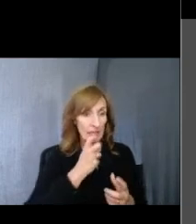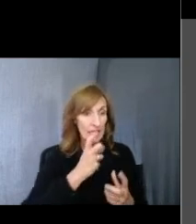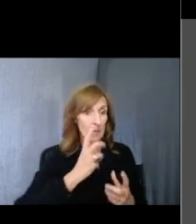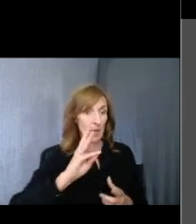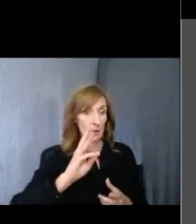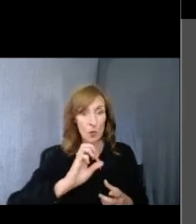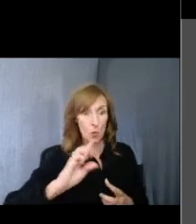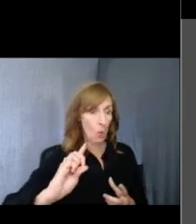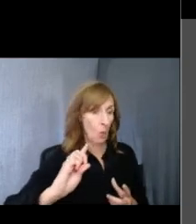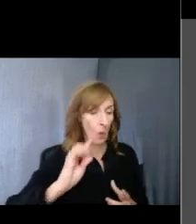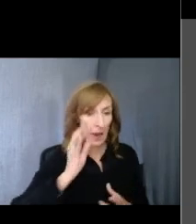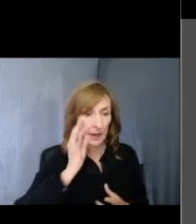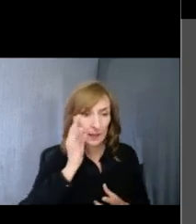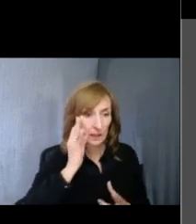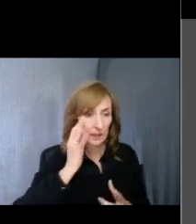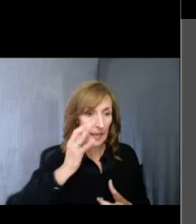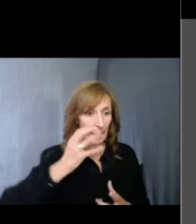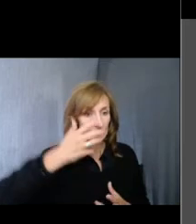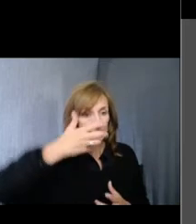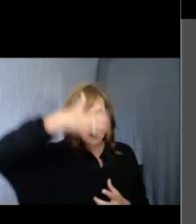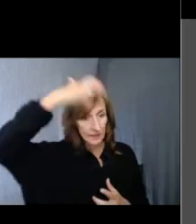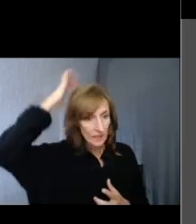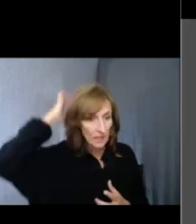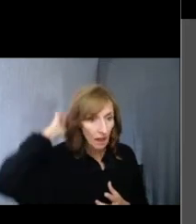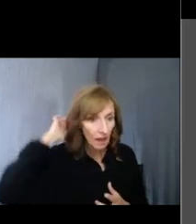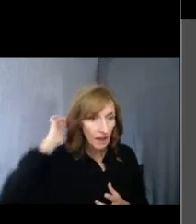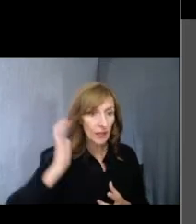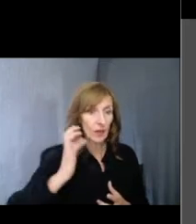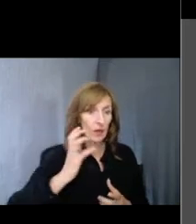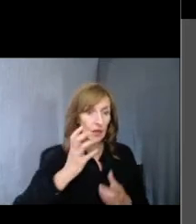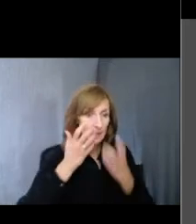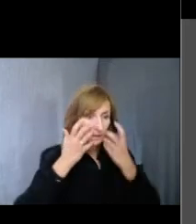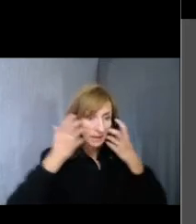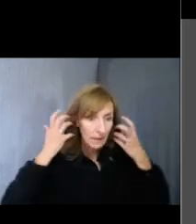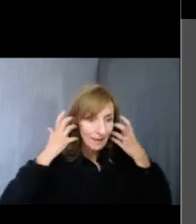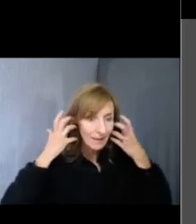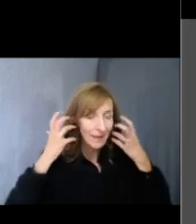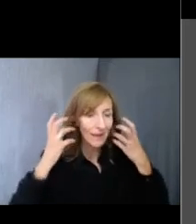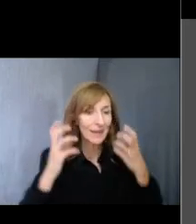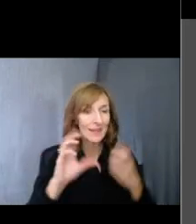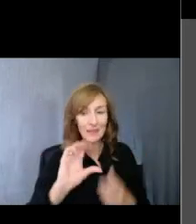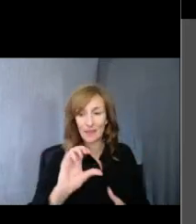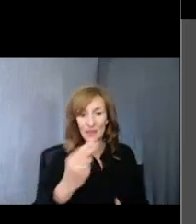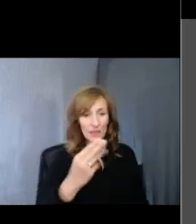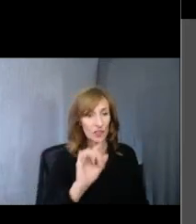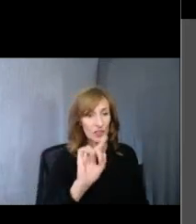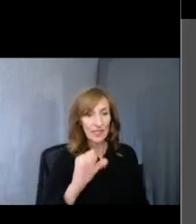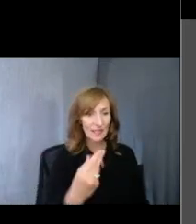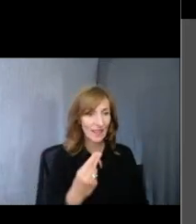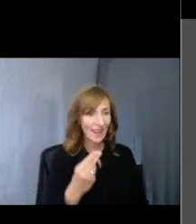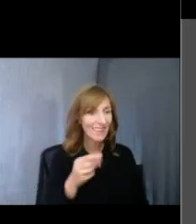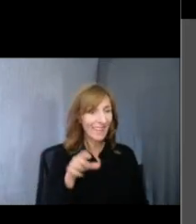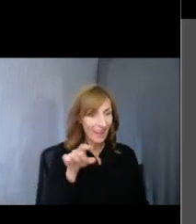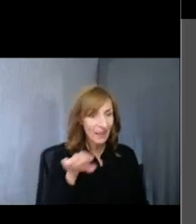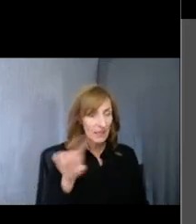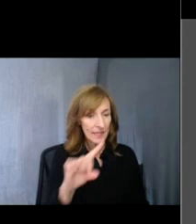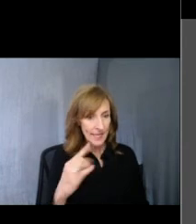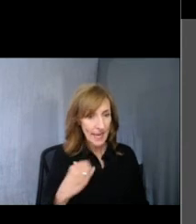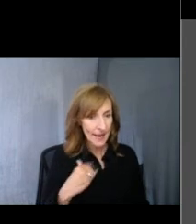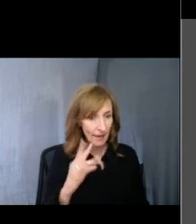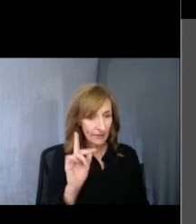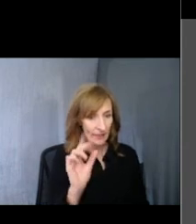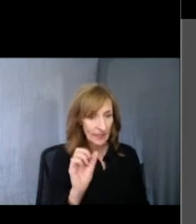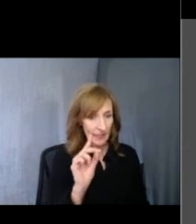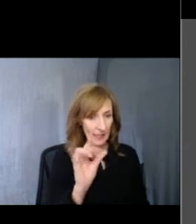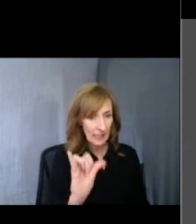other large wild cats, they also have kidney problems. It's harder to get a grip